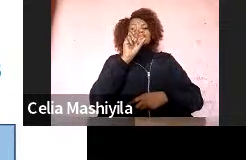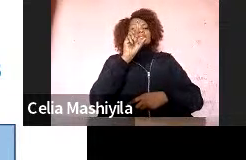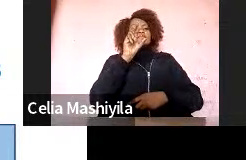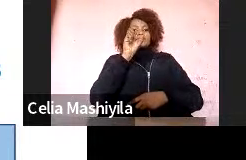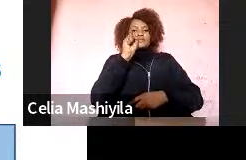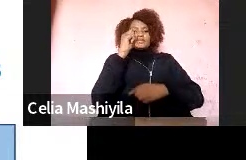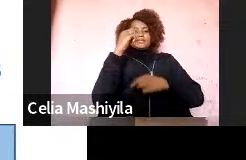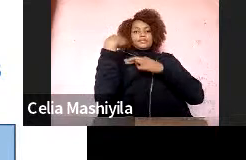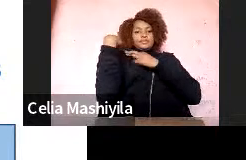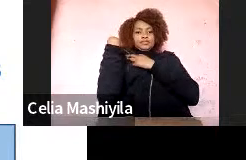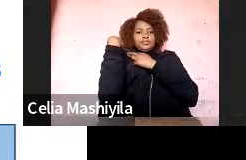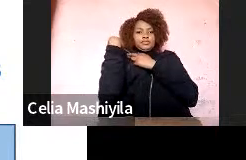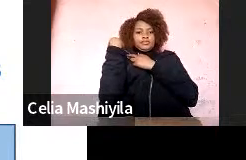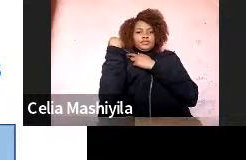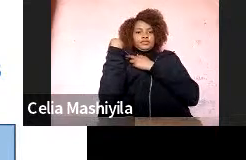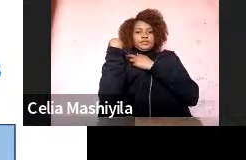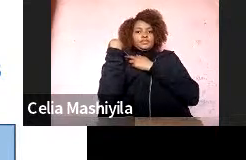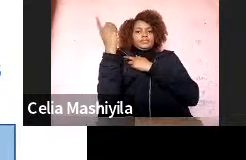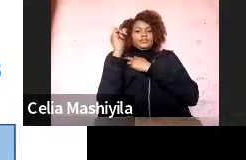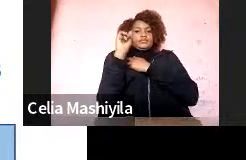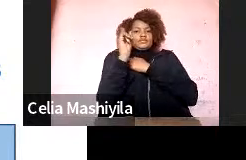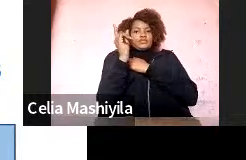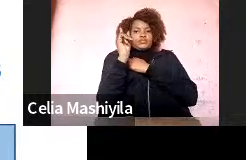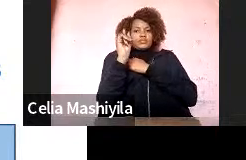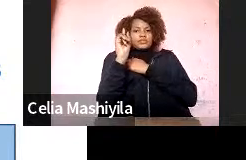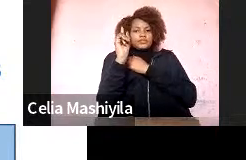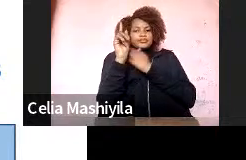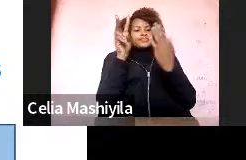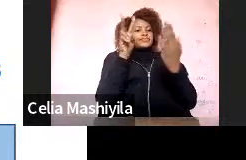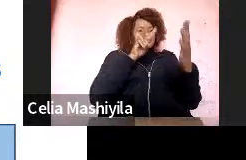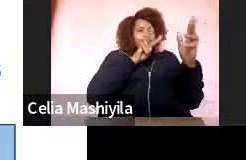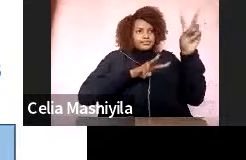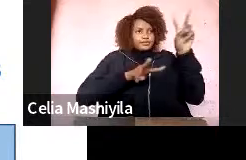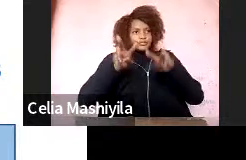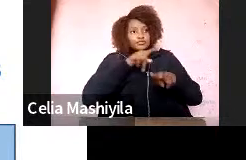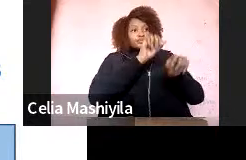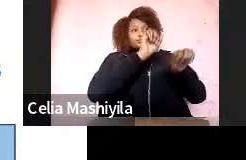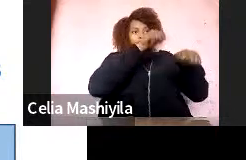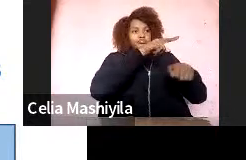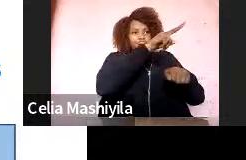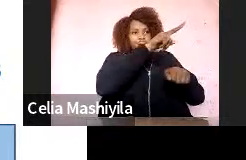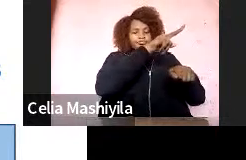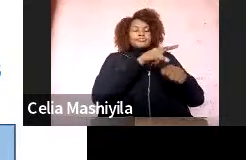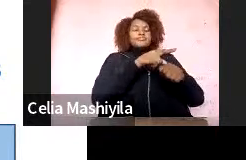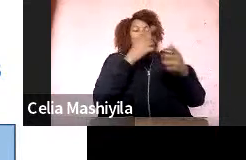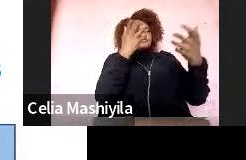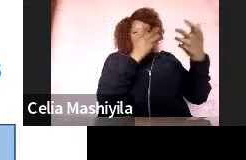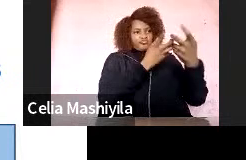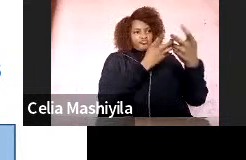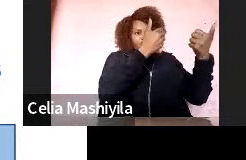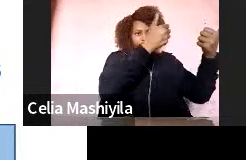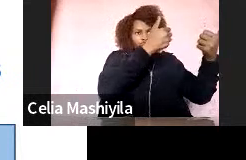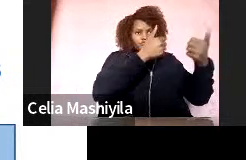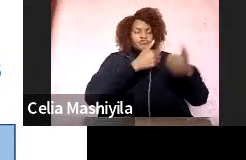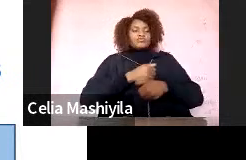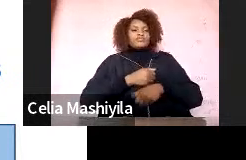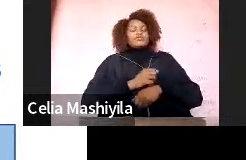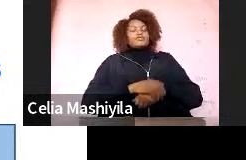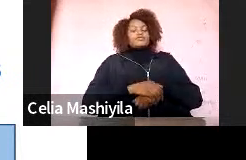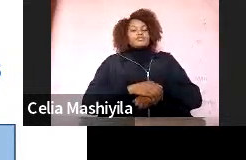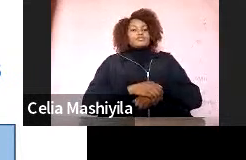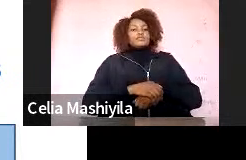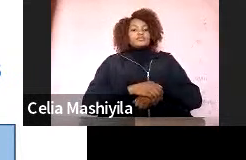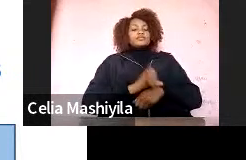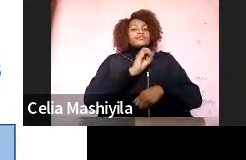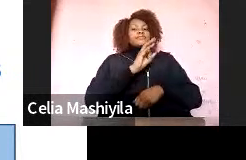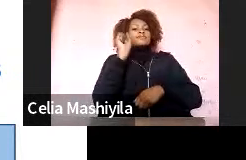putting to the table, is suitable for alternative dispute resolution or ADR. If they say it is not, therefore